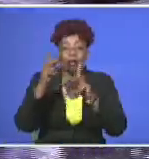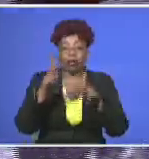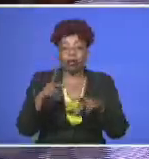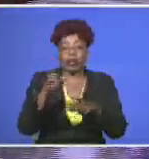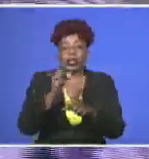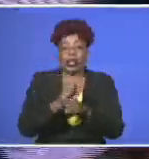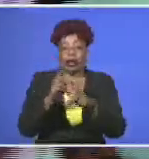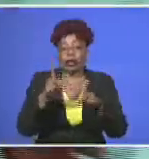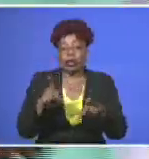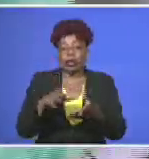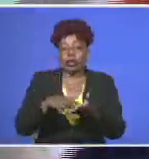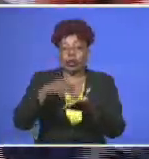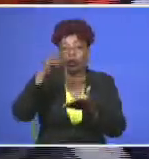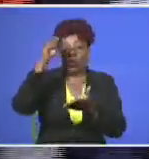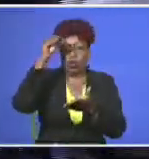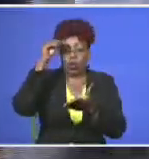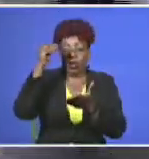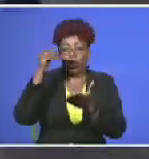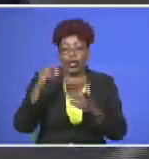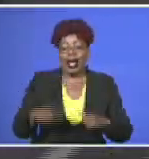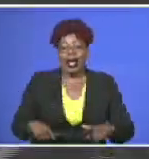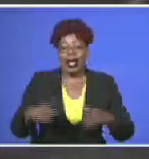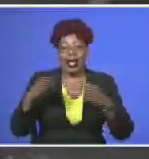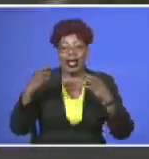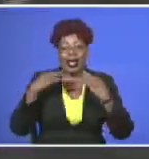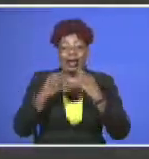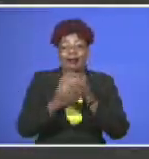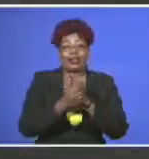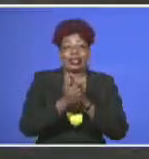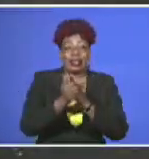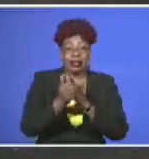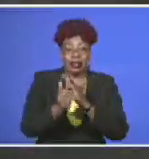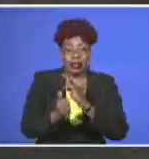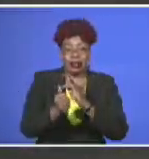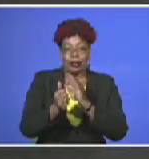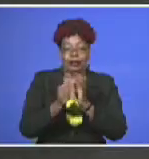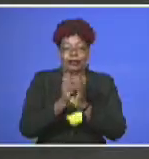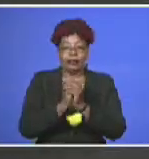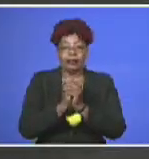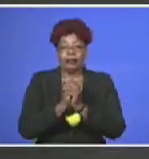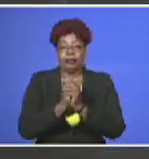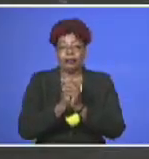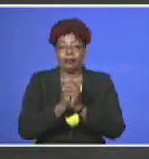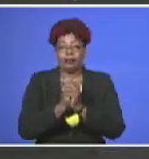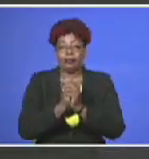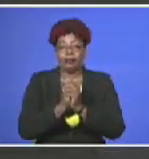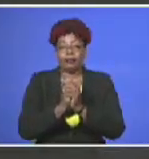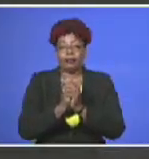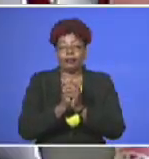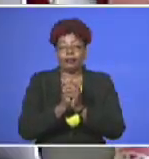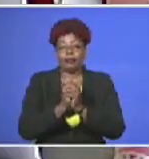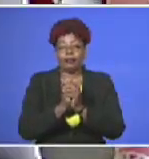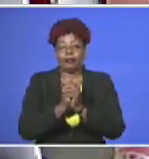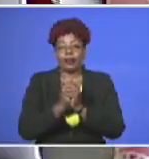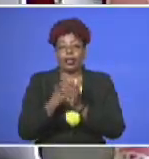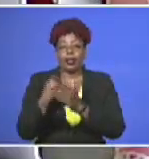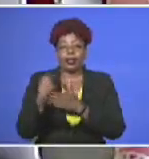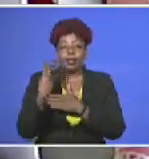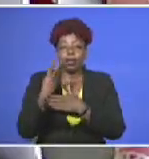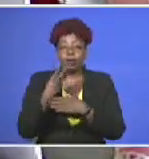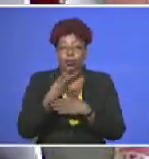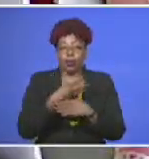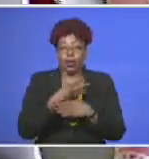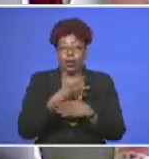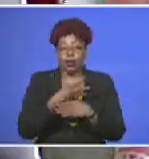get a chance to learn important life skills. Camp coordinator is Tomiko Moxie-Colley. We are also offering